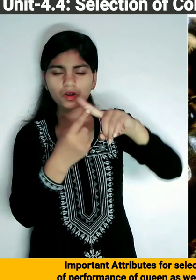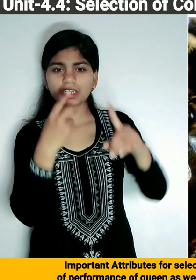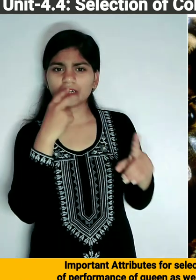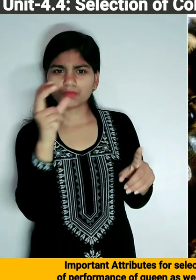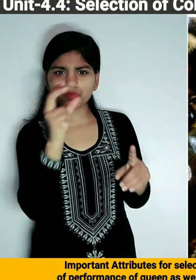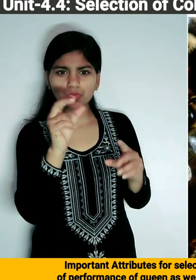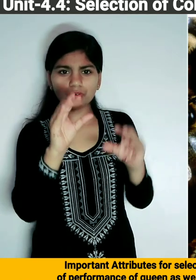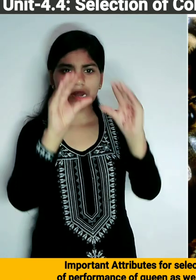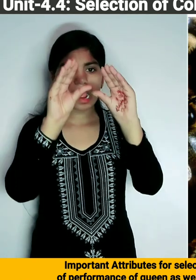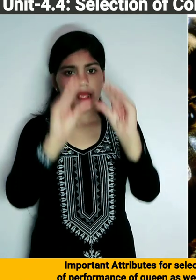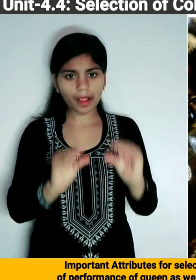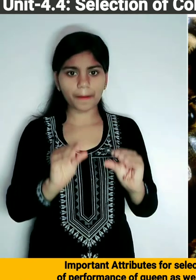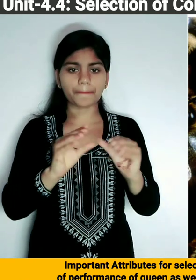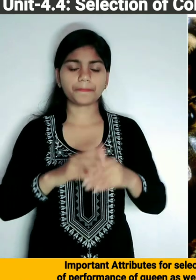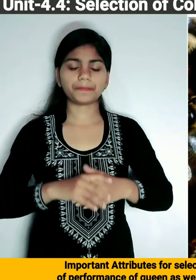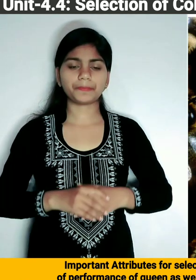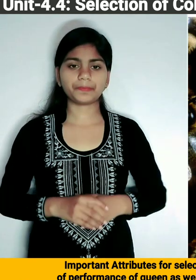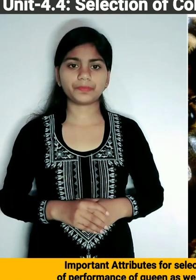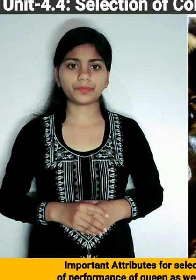3 to 5%,